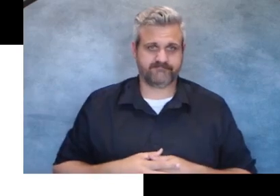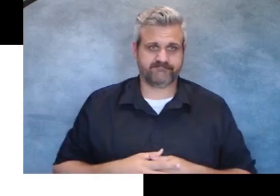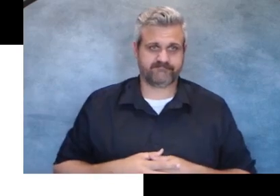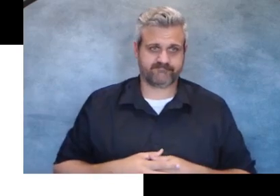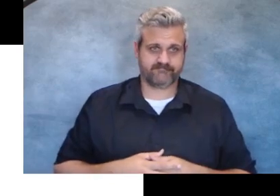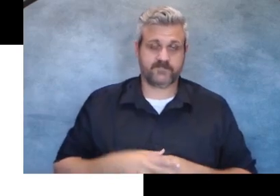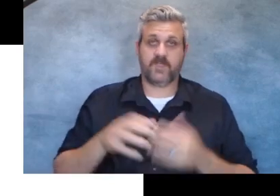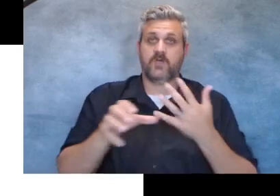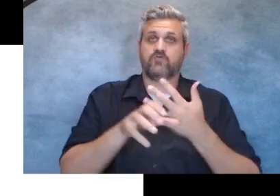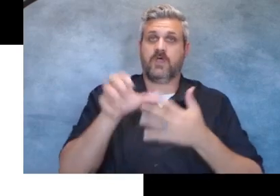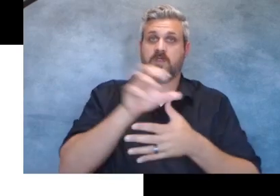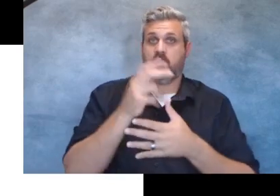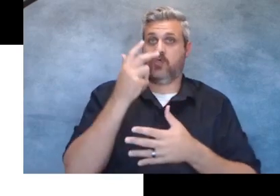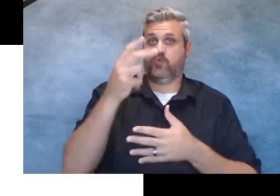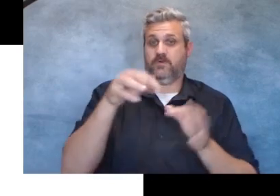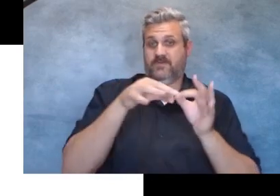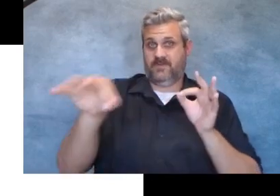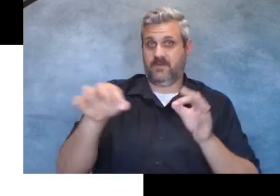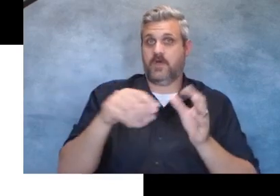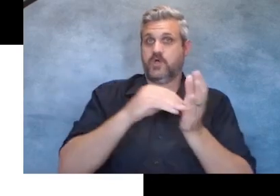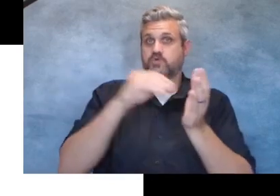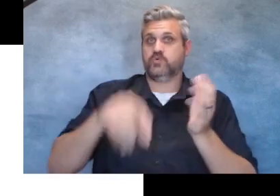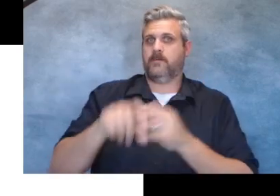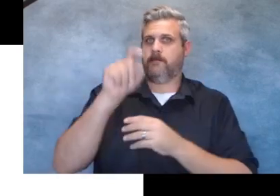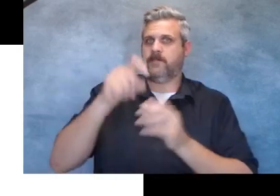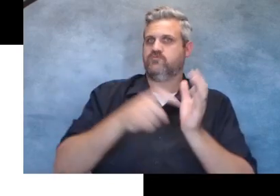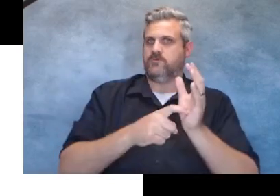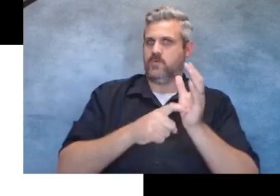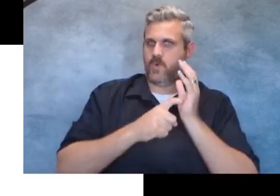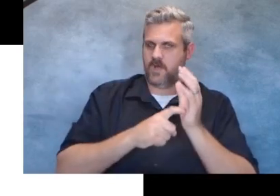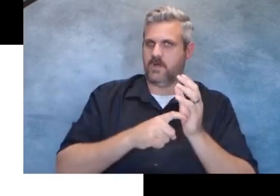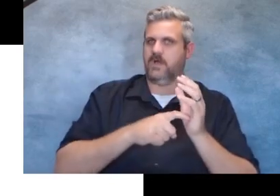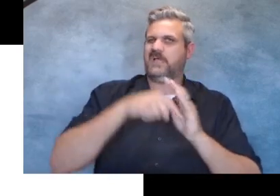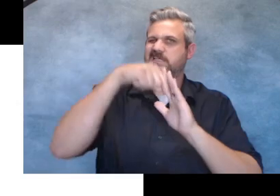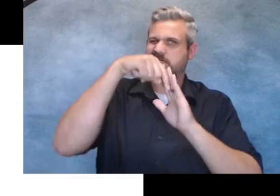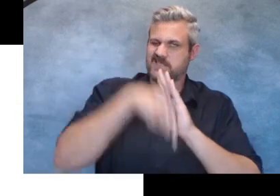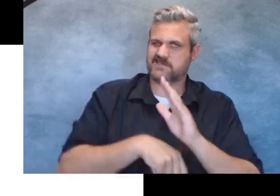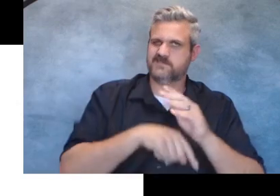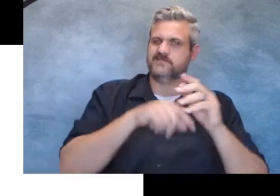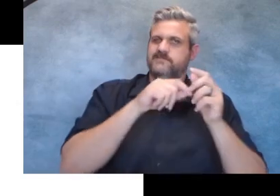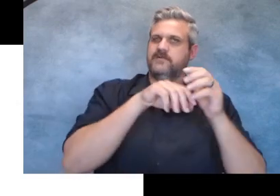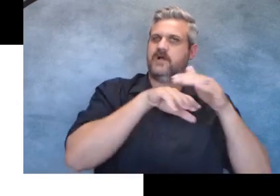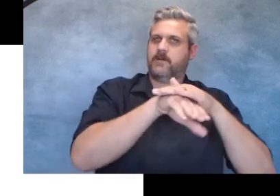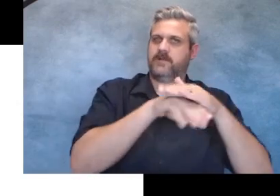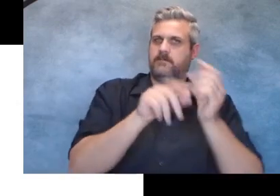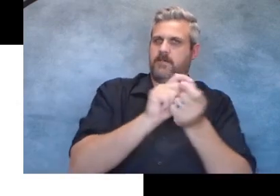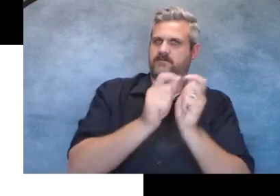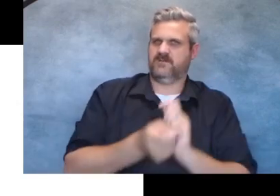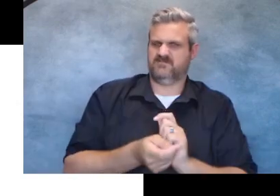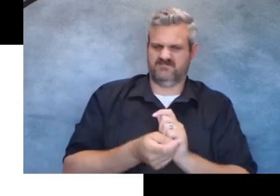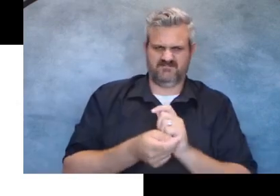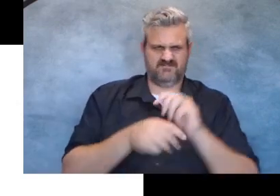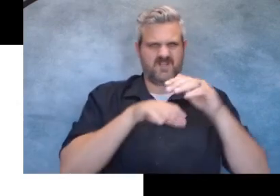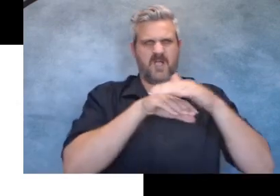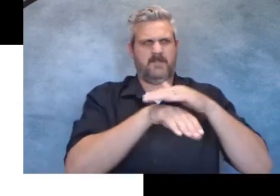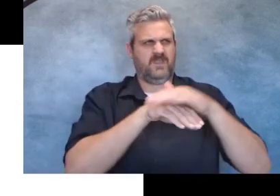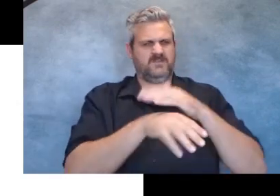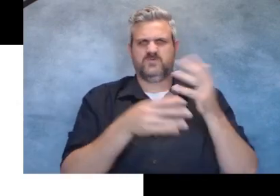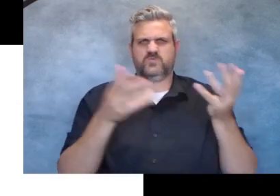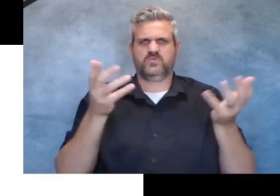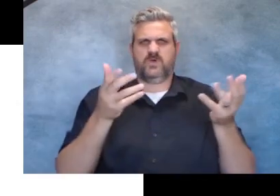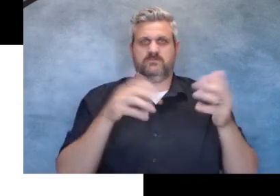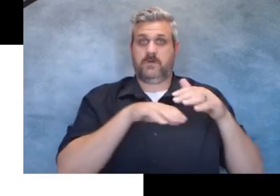As Criteria 3 states, a student must require intensive accommodations and modifications. So what are